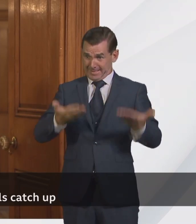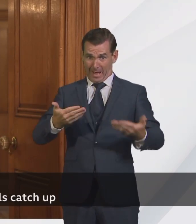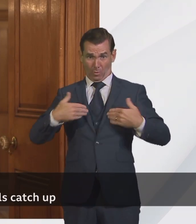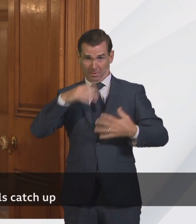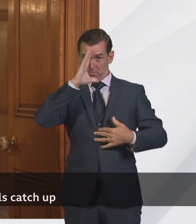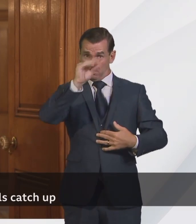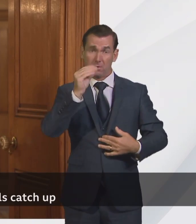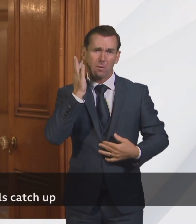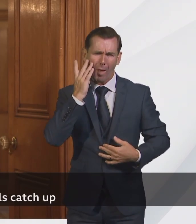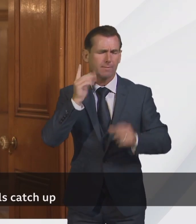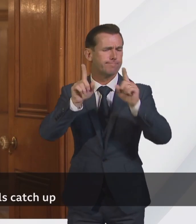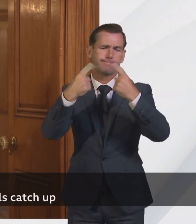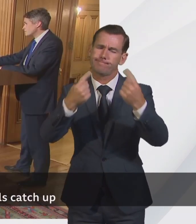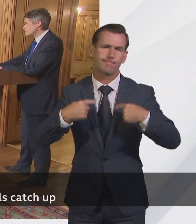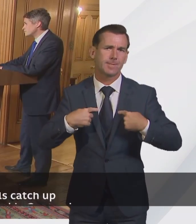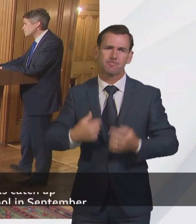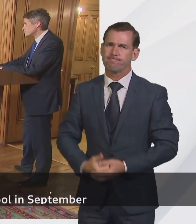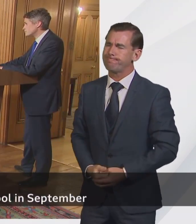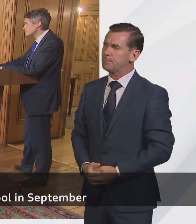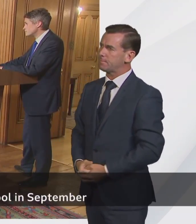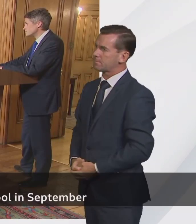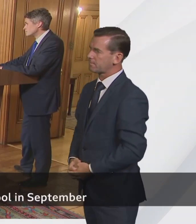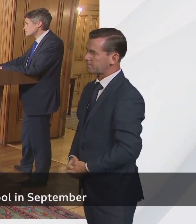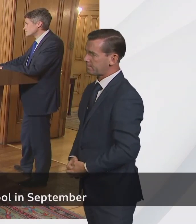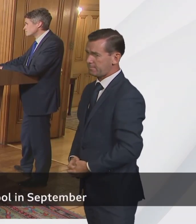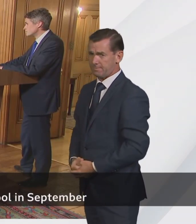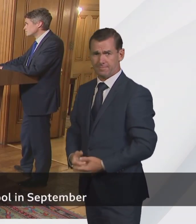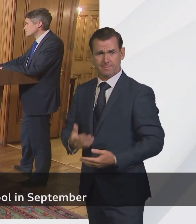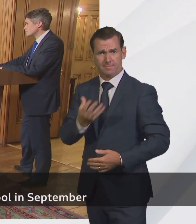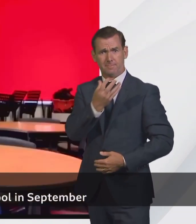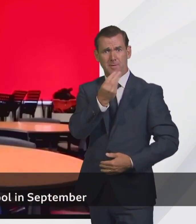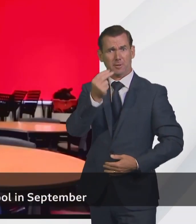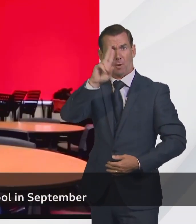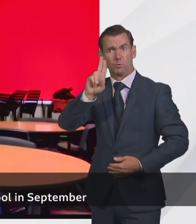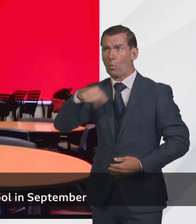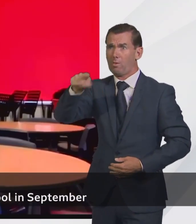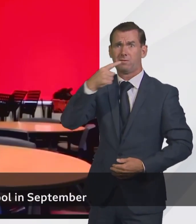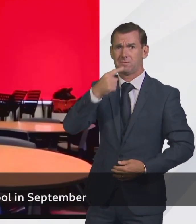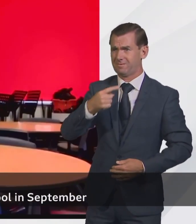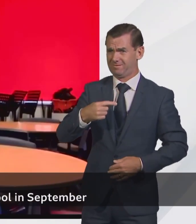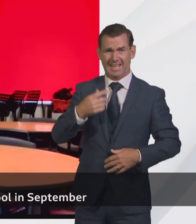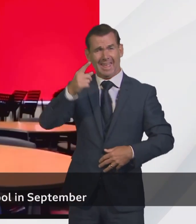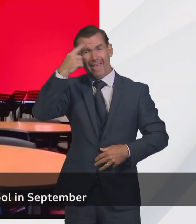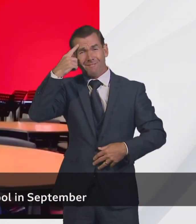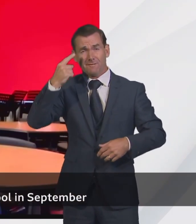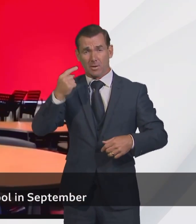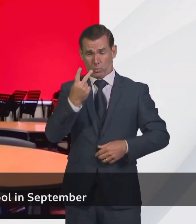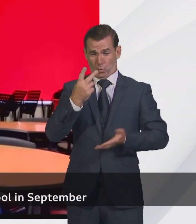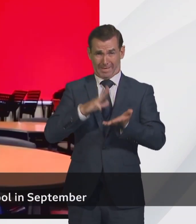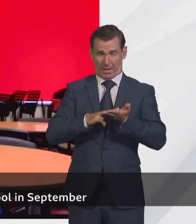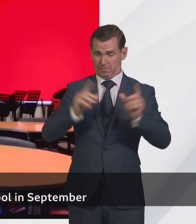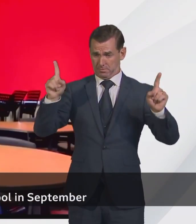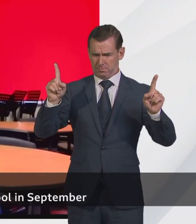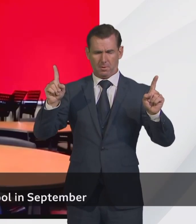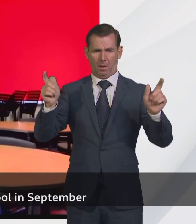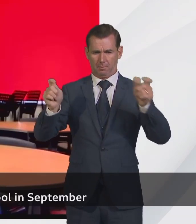date. Schools have said that even if you went to 1 metre, it still wouldn't allow them to get all pupils